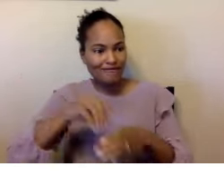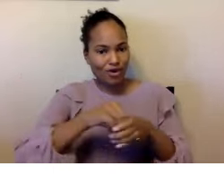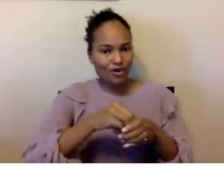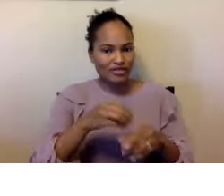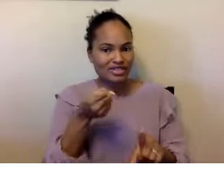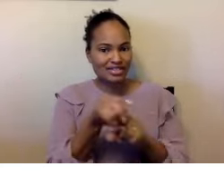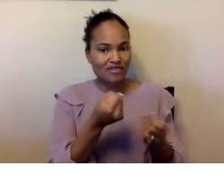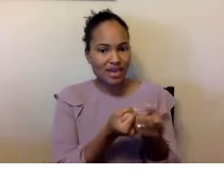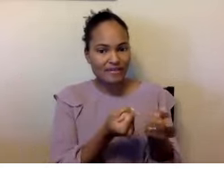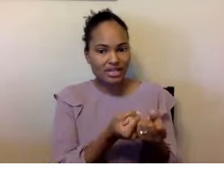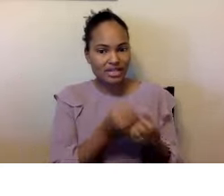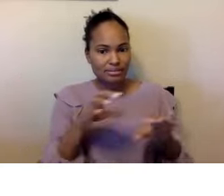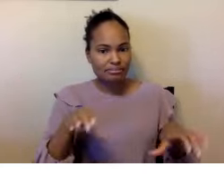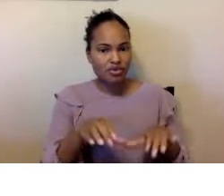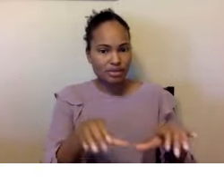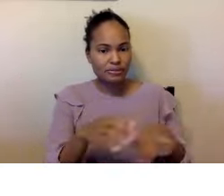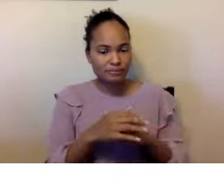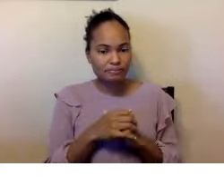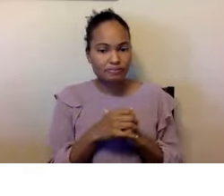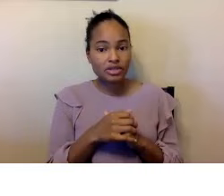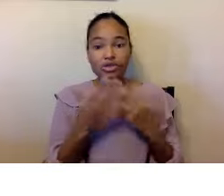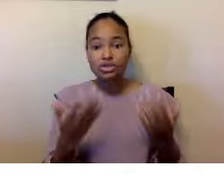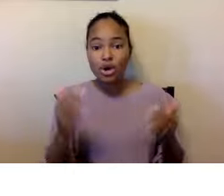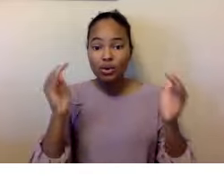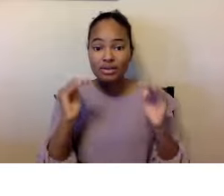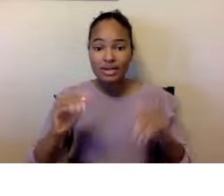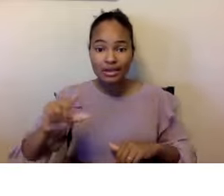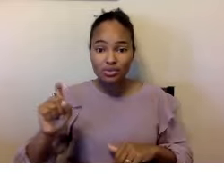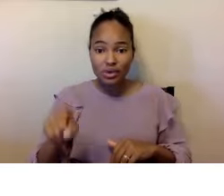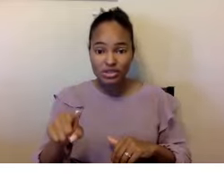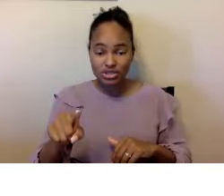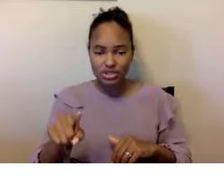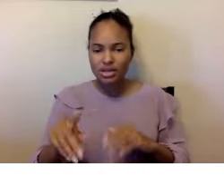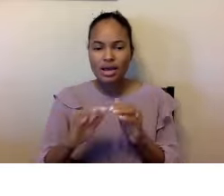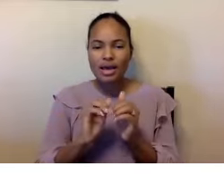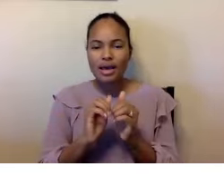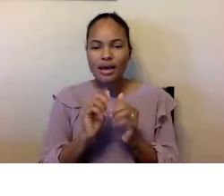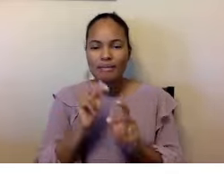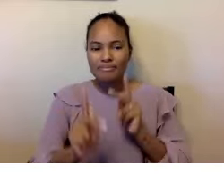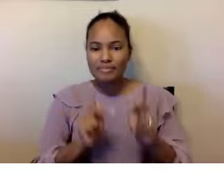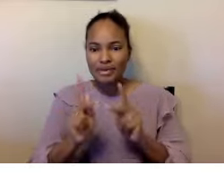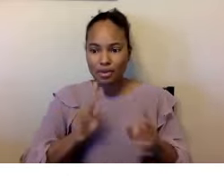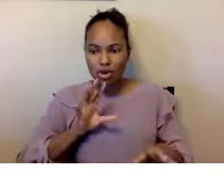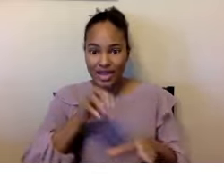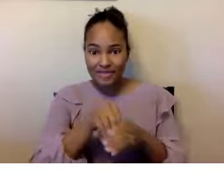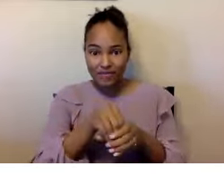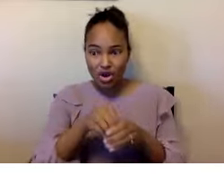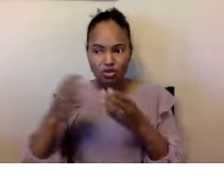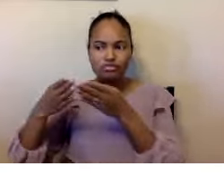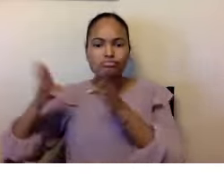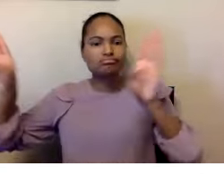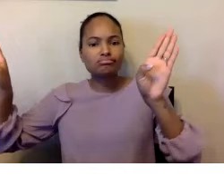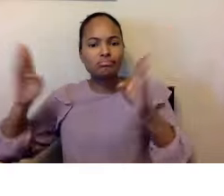that, the next question that I have is, how can people get involved in the self-advocacy